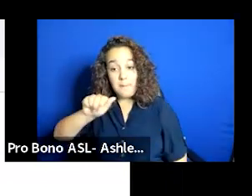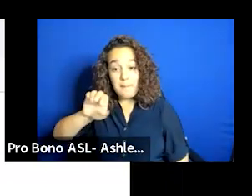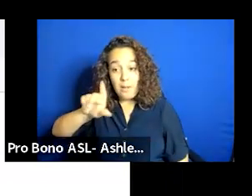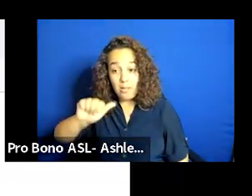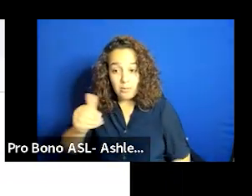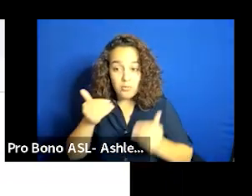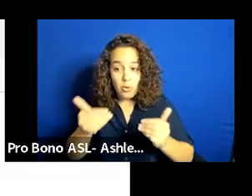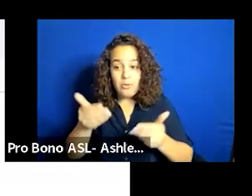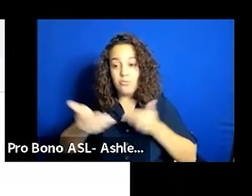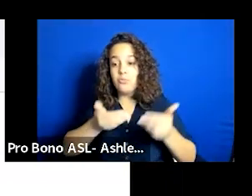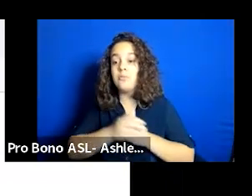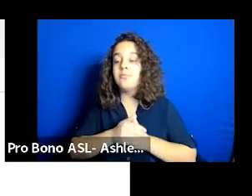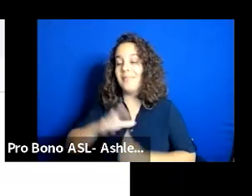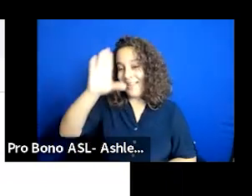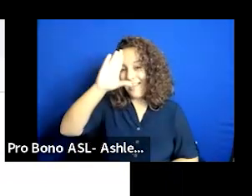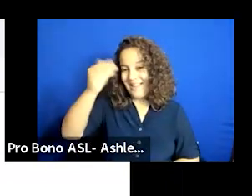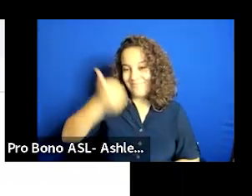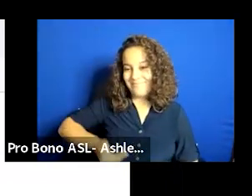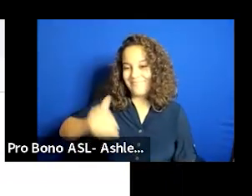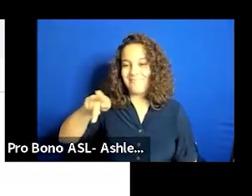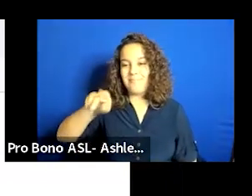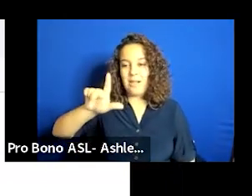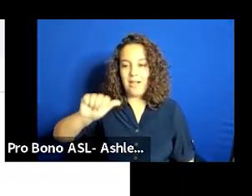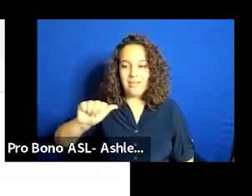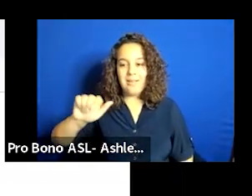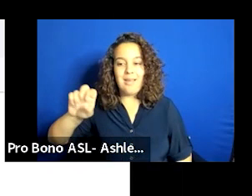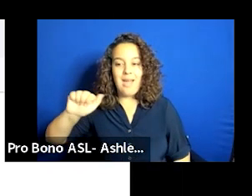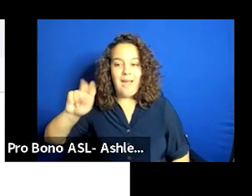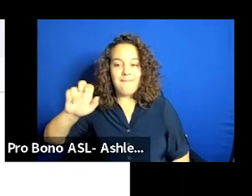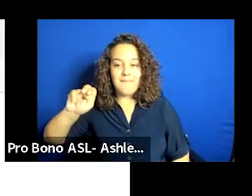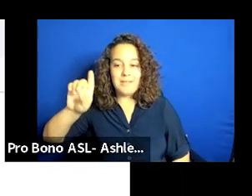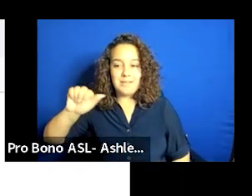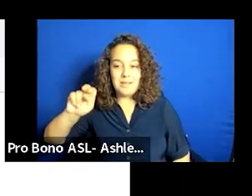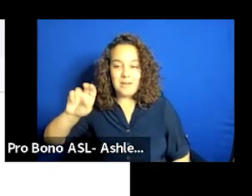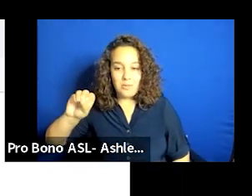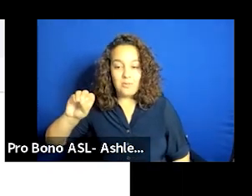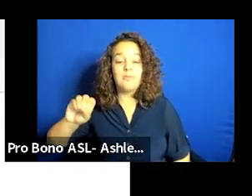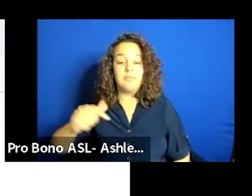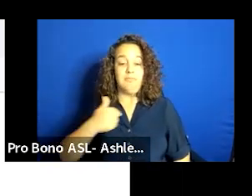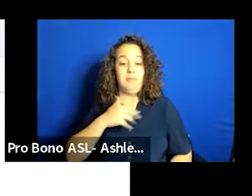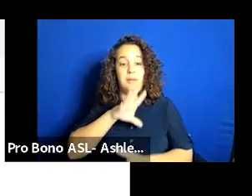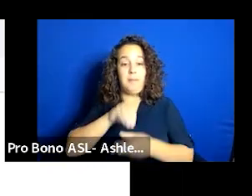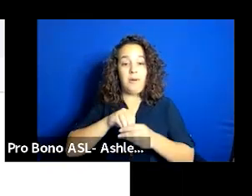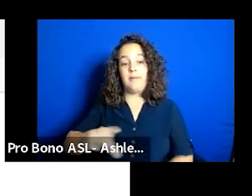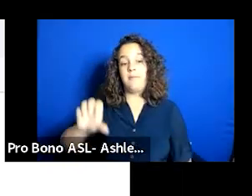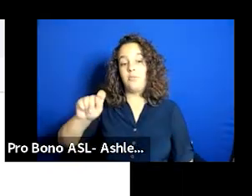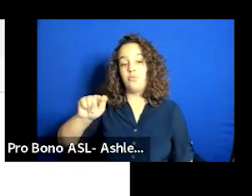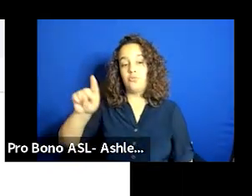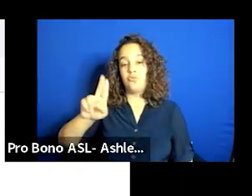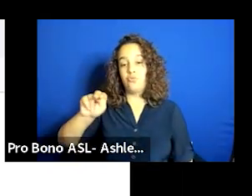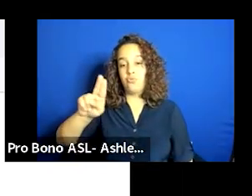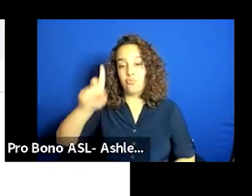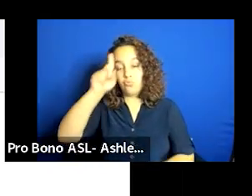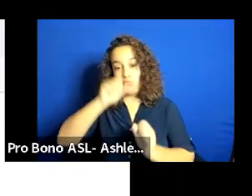Thanks, Kristen. Hi, everyone. My name is Paola Bernardino. I am with SUNY Strategies, and my pronouns